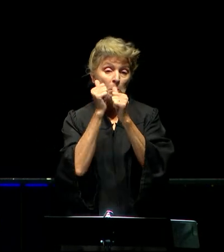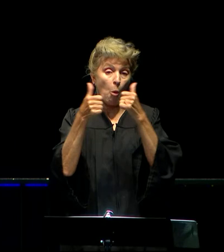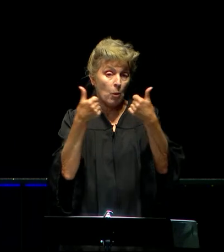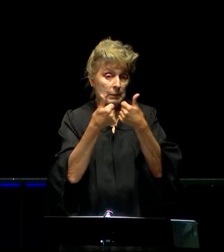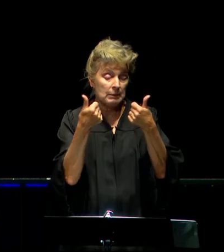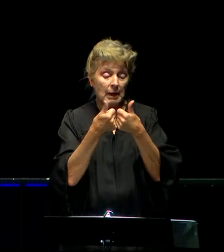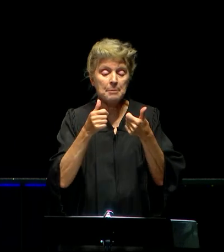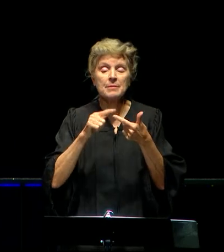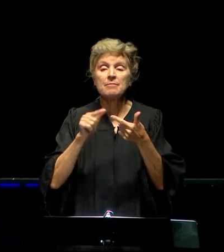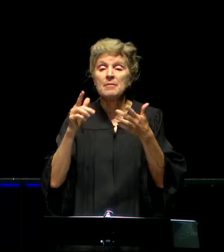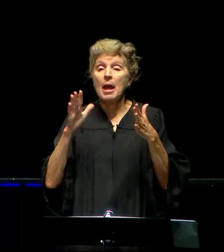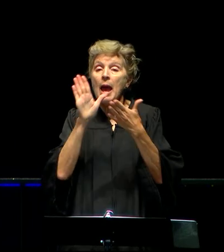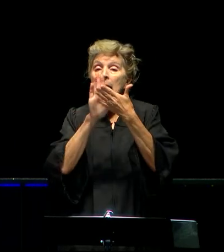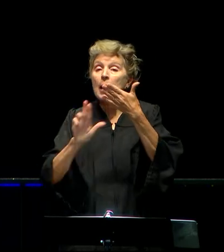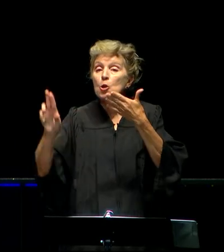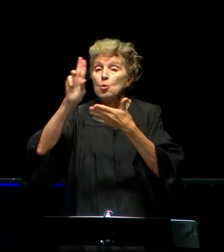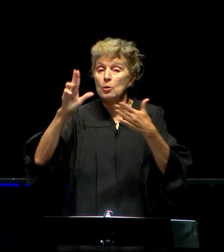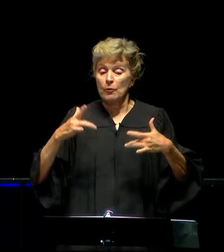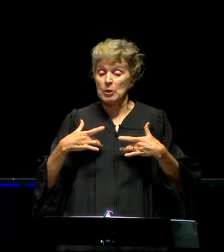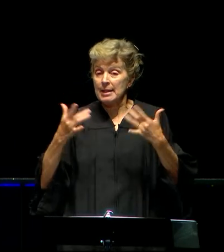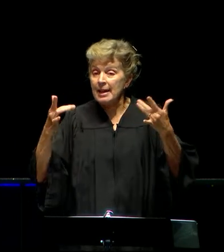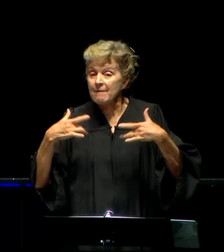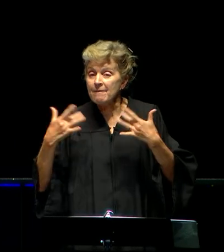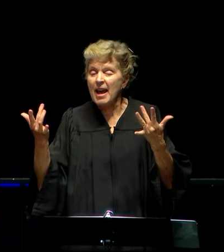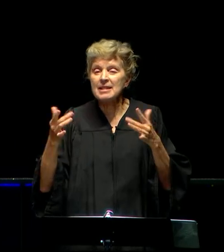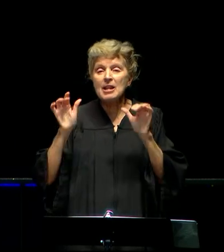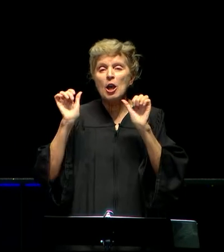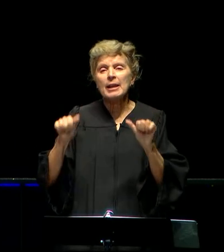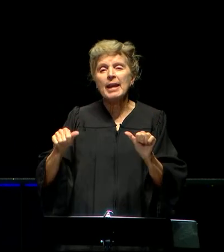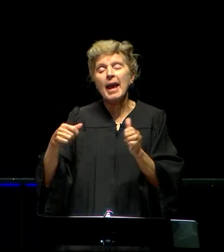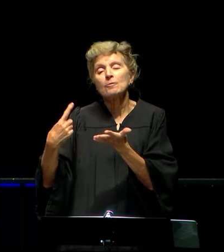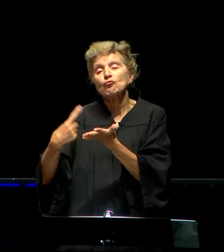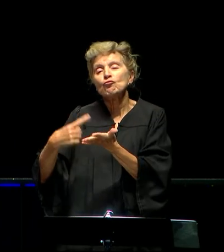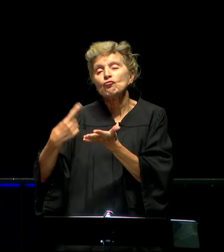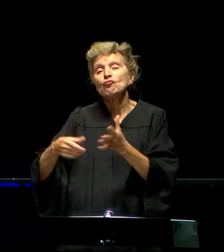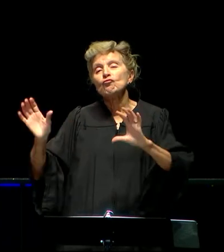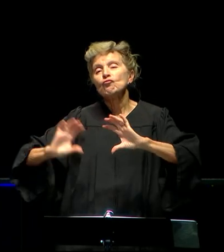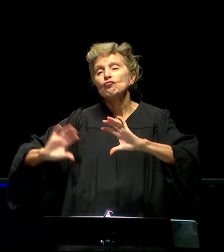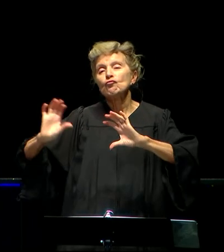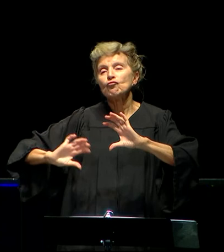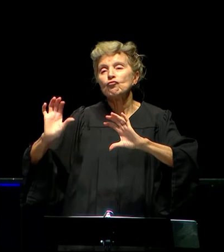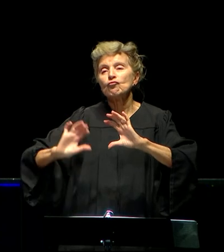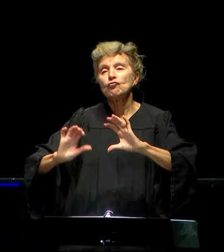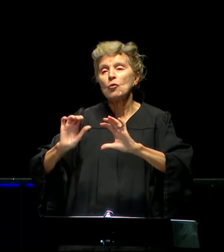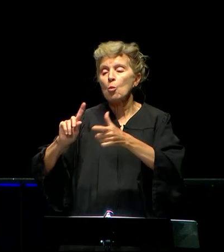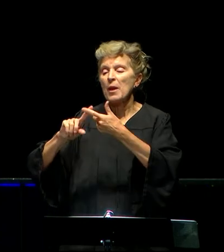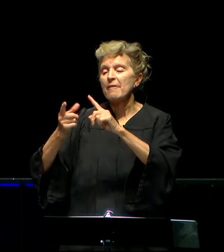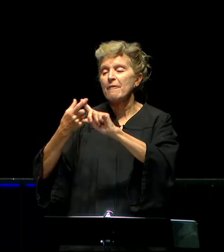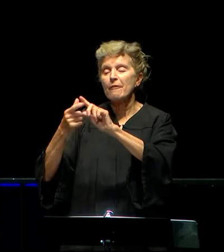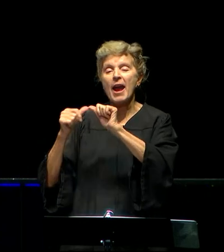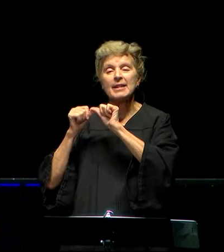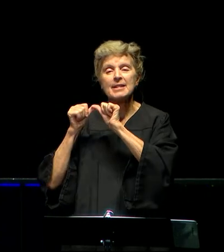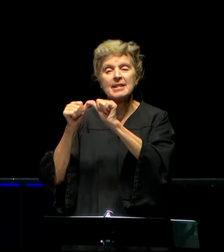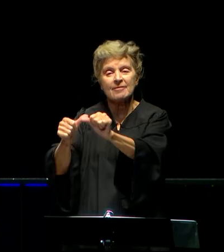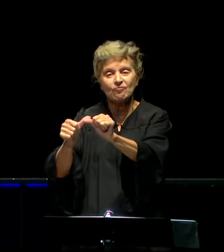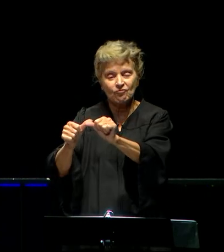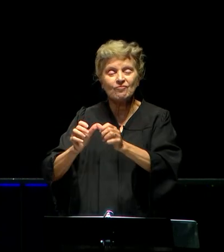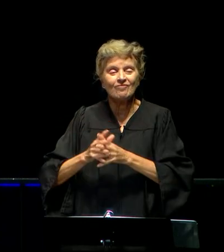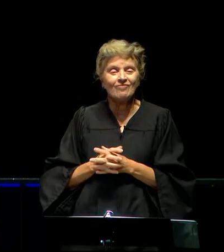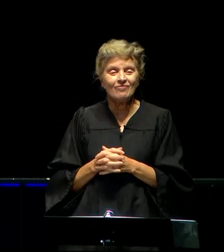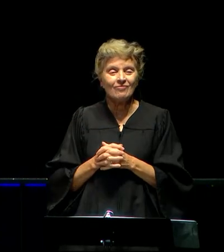and campus events to reminisce about with the lifelong friends you've made. And